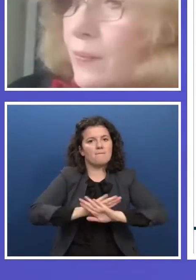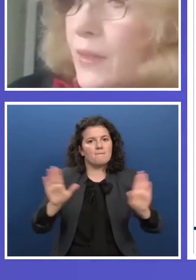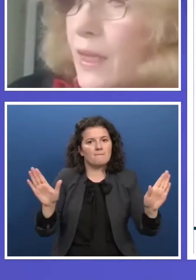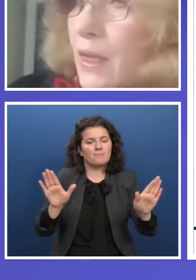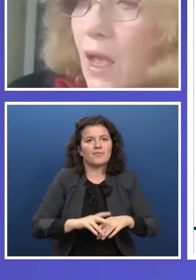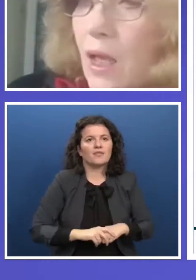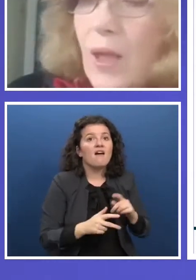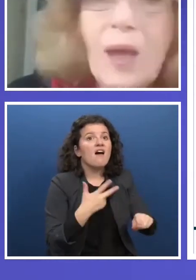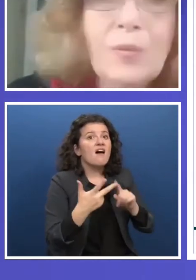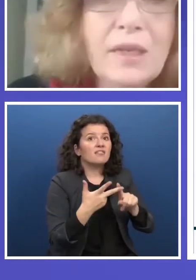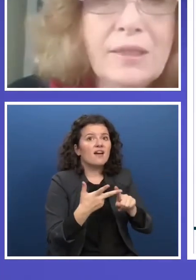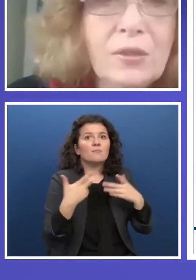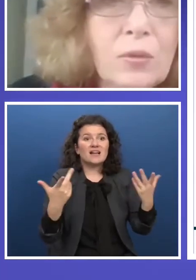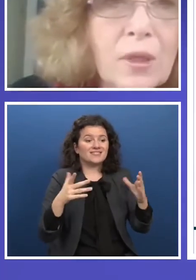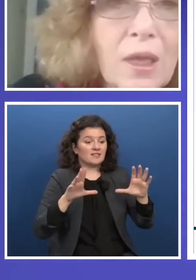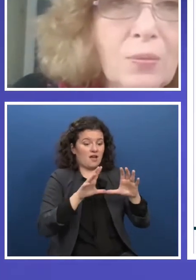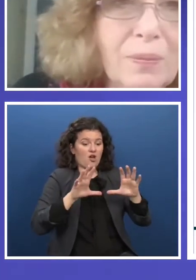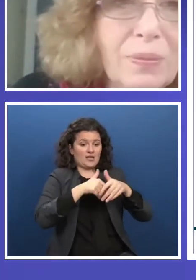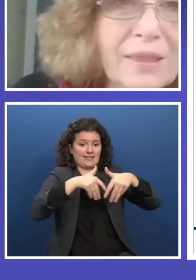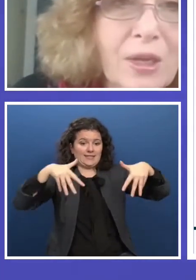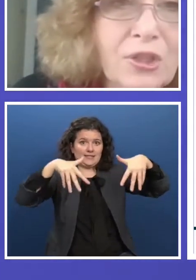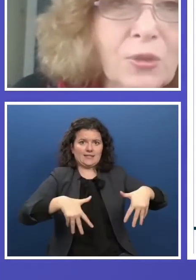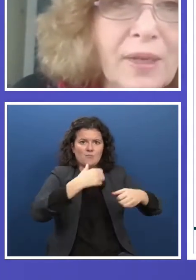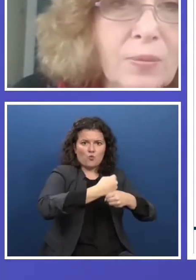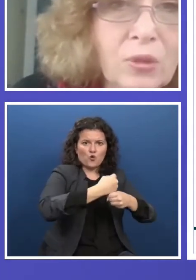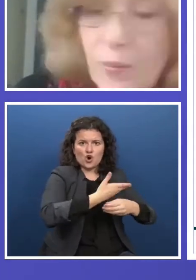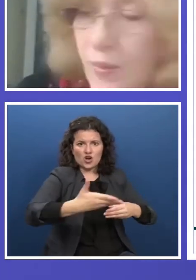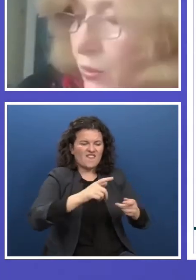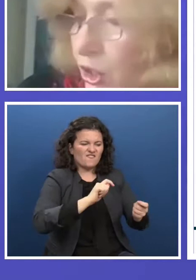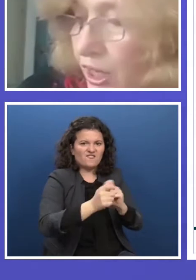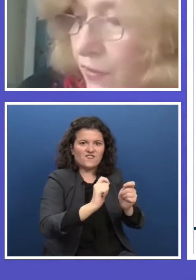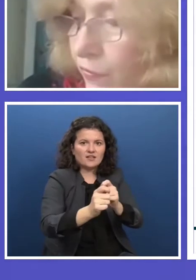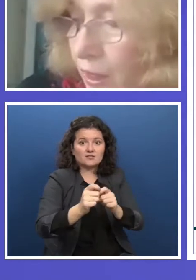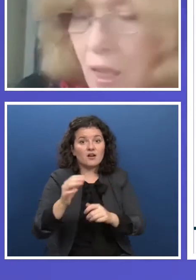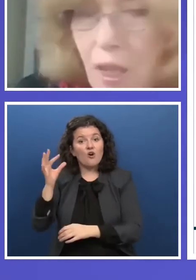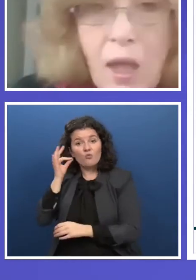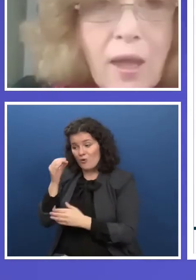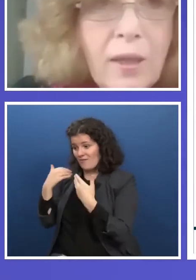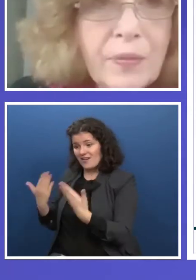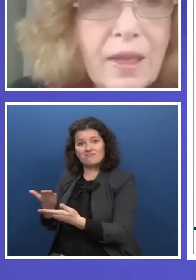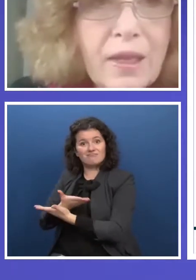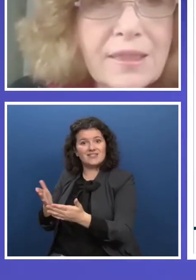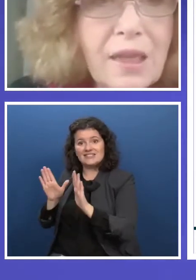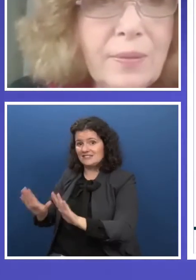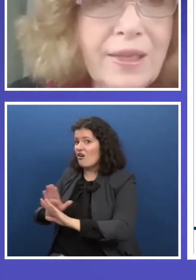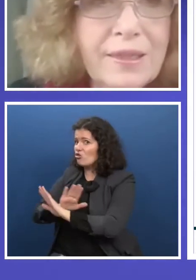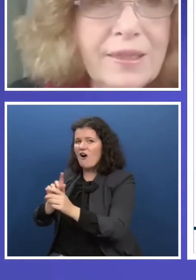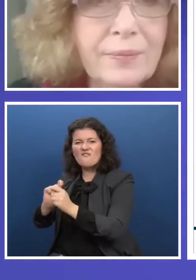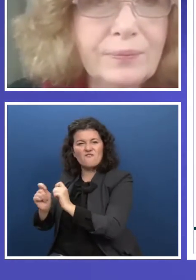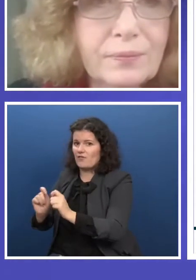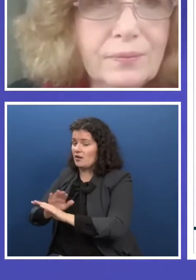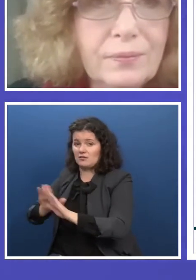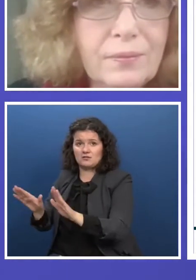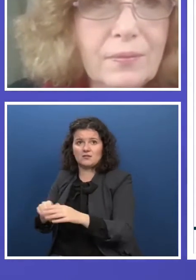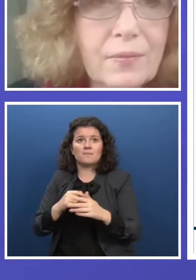fix women. And we need to put in place measures to enable women to achieve. Next slide,